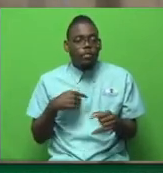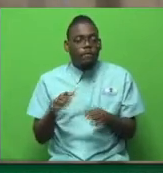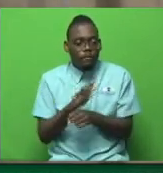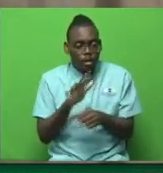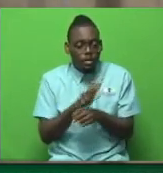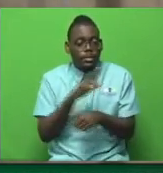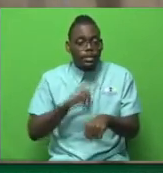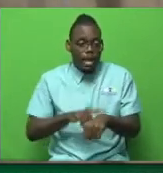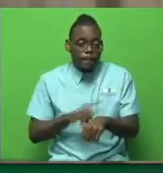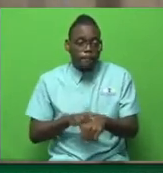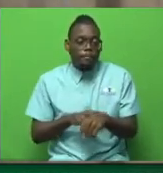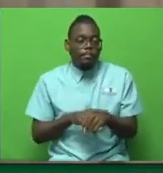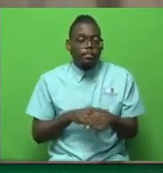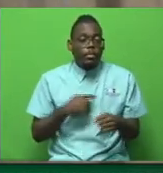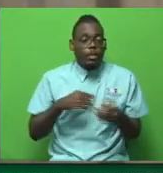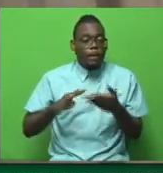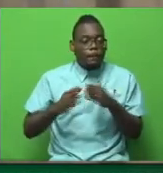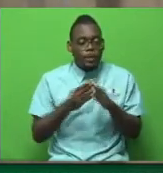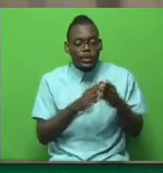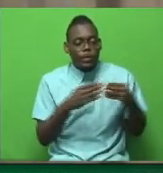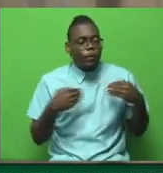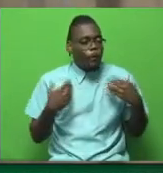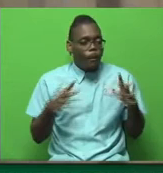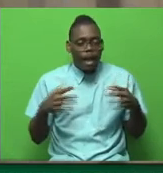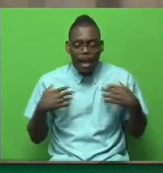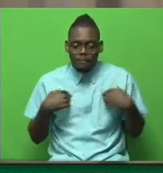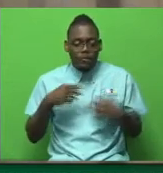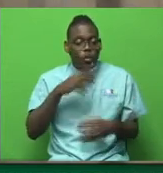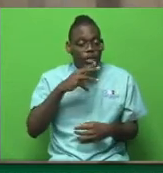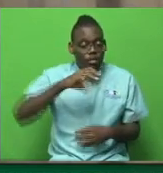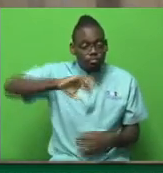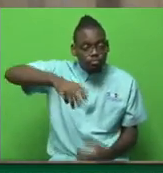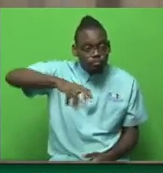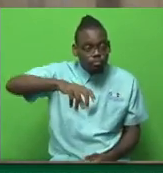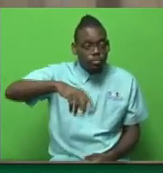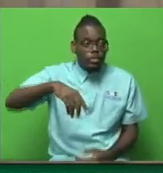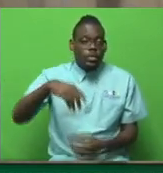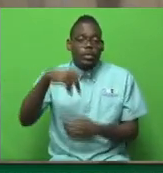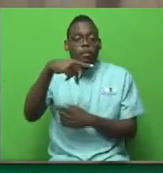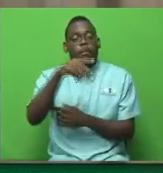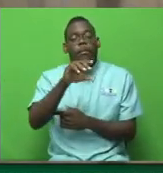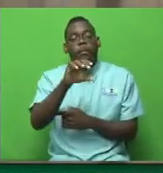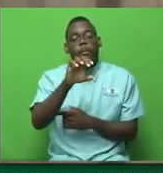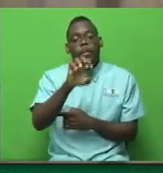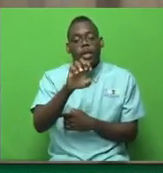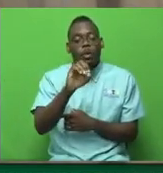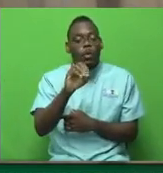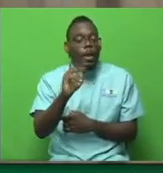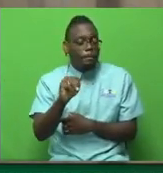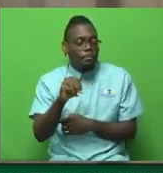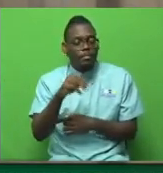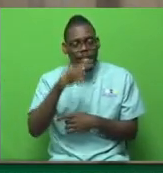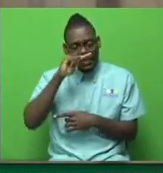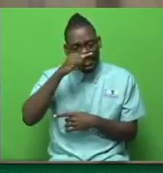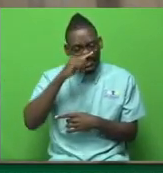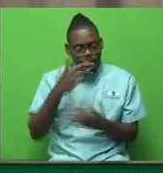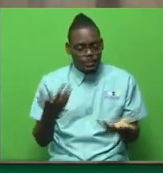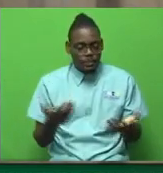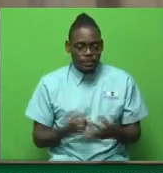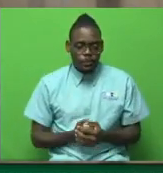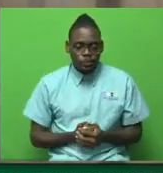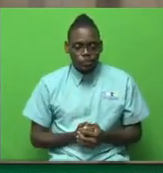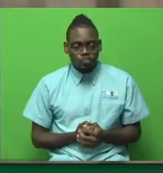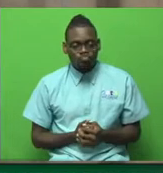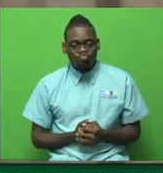water instead of regaling us with a poem we didn't need it okay and so when